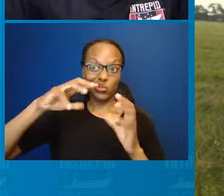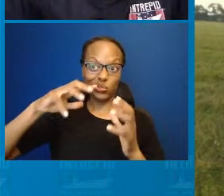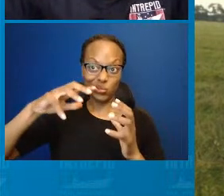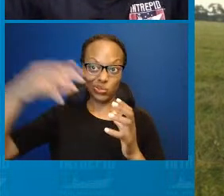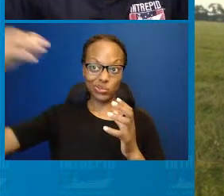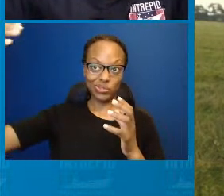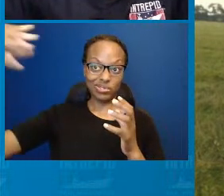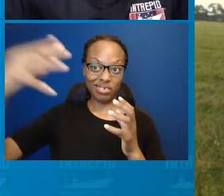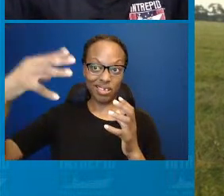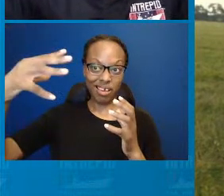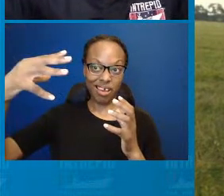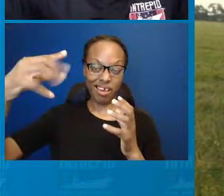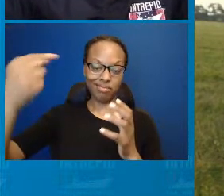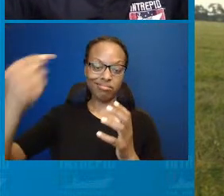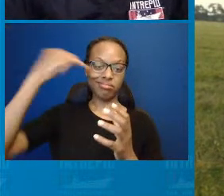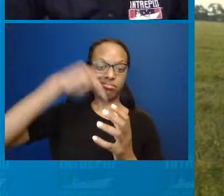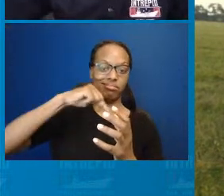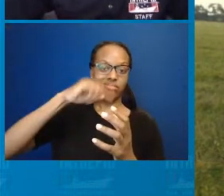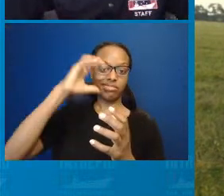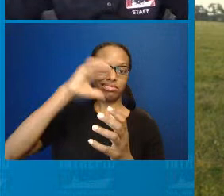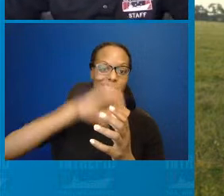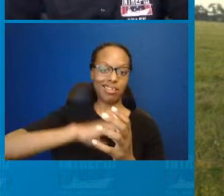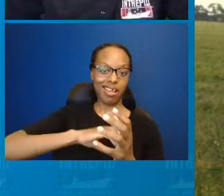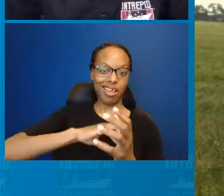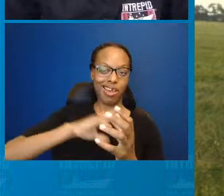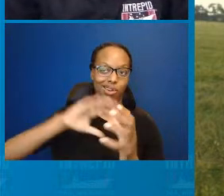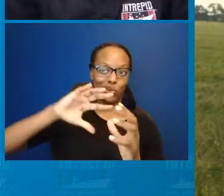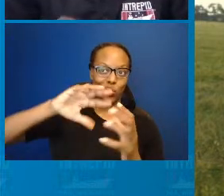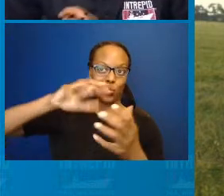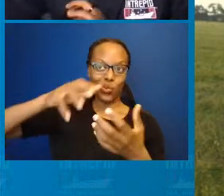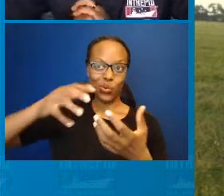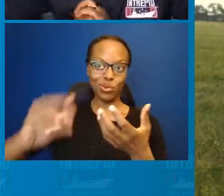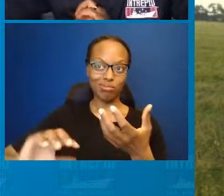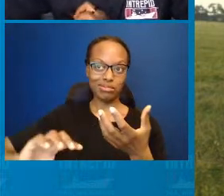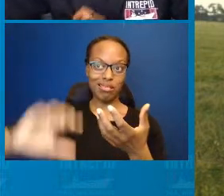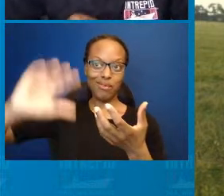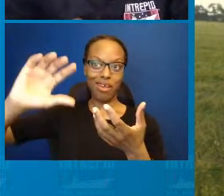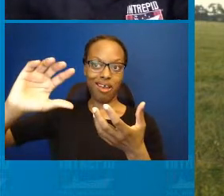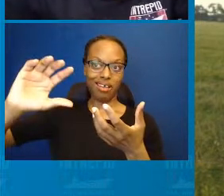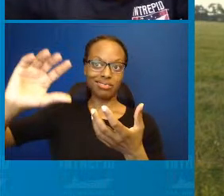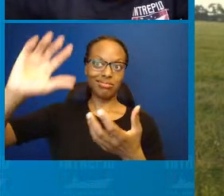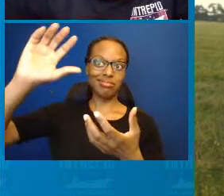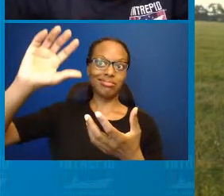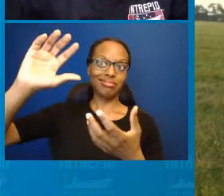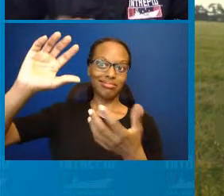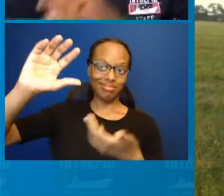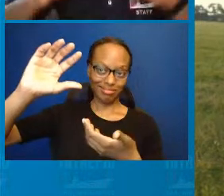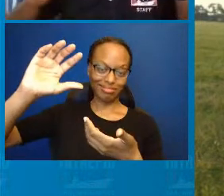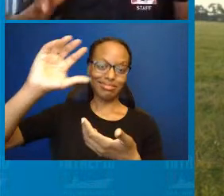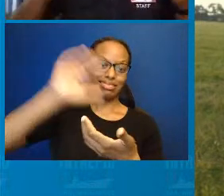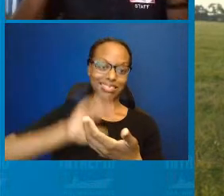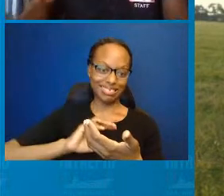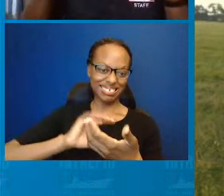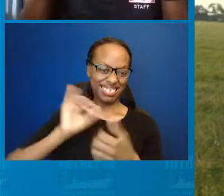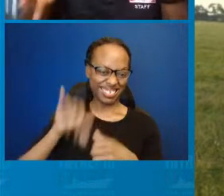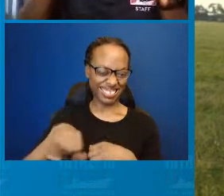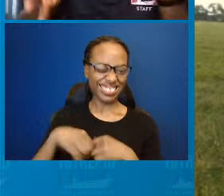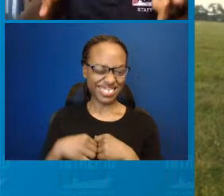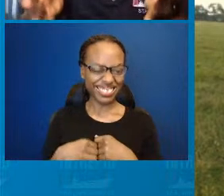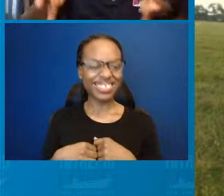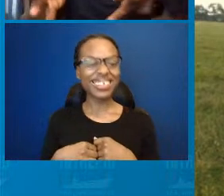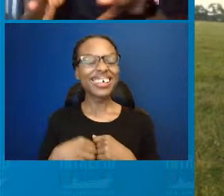Right? Is the sun the biggest star? No, the sun is not the biggest star. The sun is what we call pretty